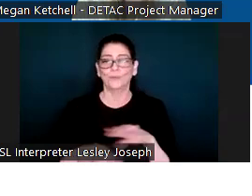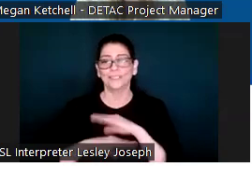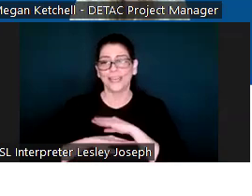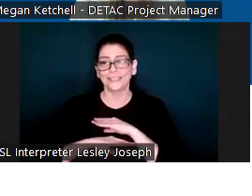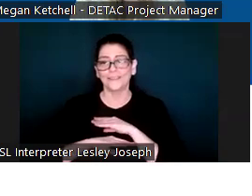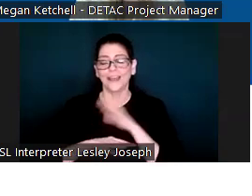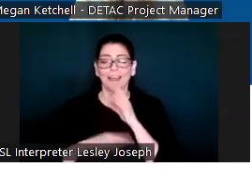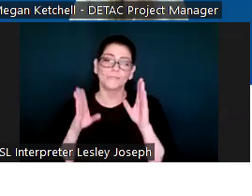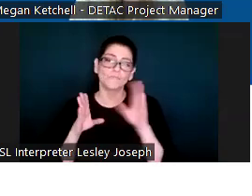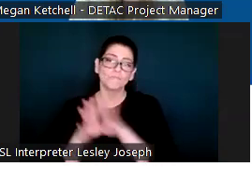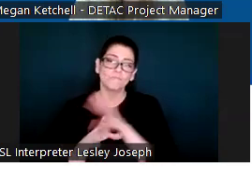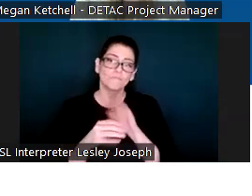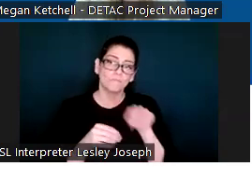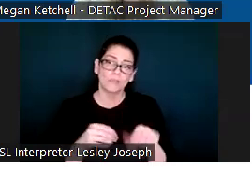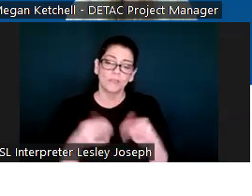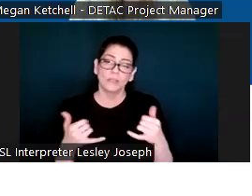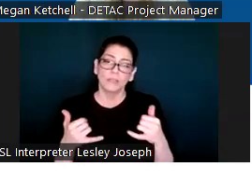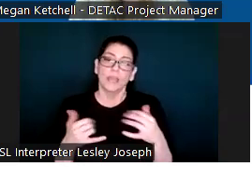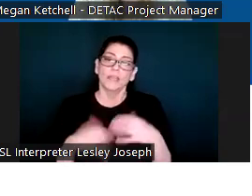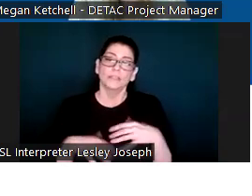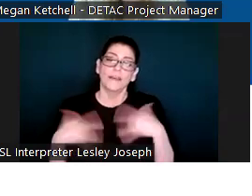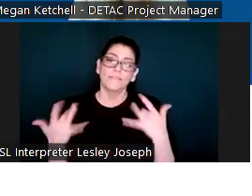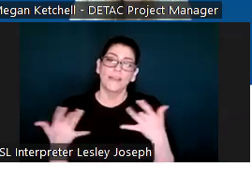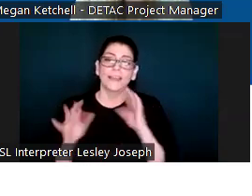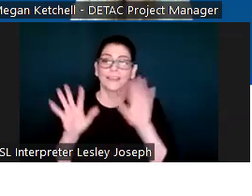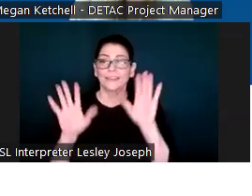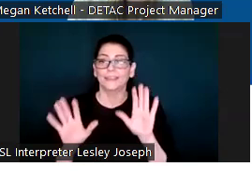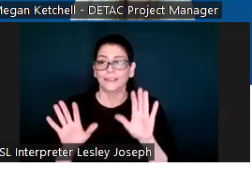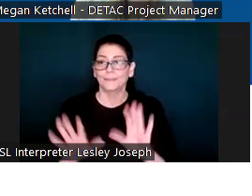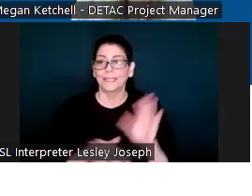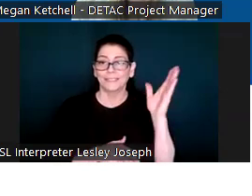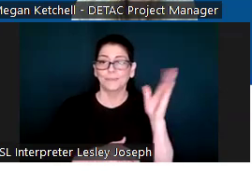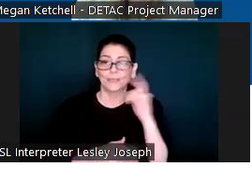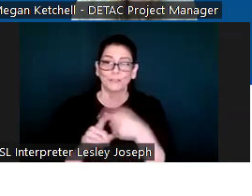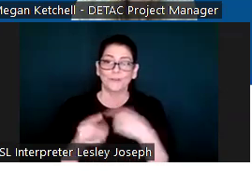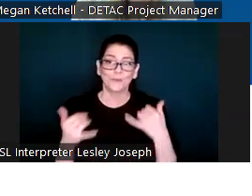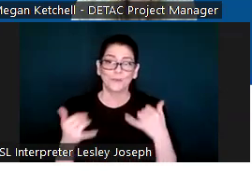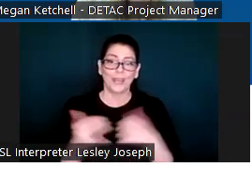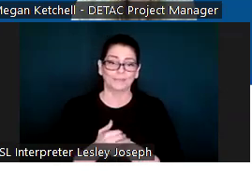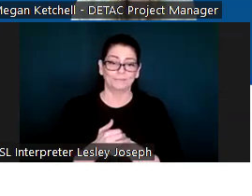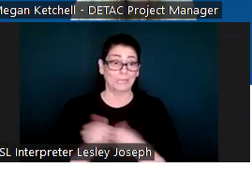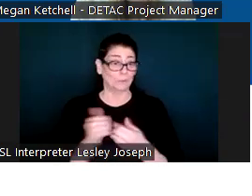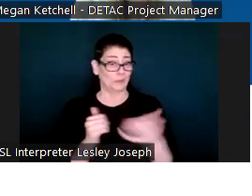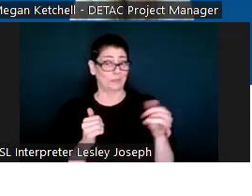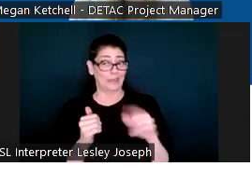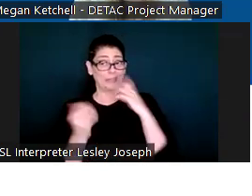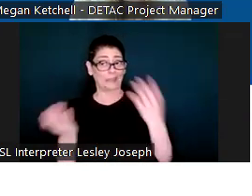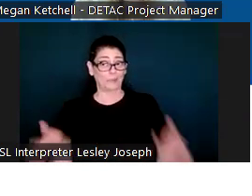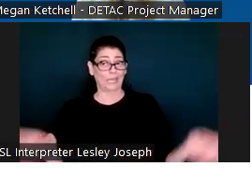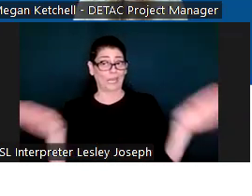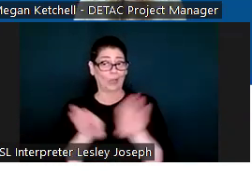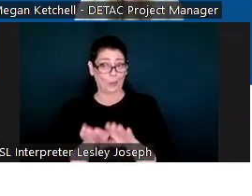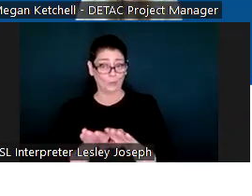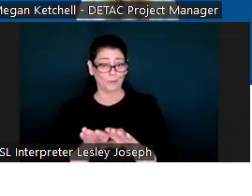event and the awesome speakers that we had today. So with that, I think we can close out, and we